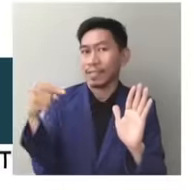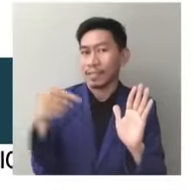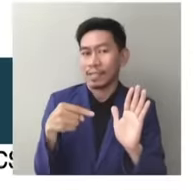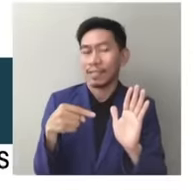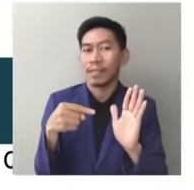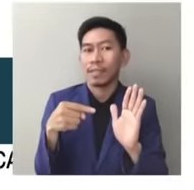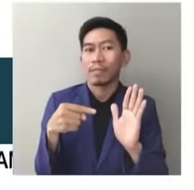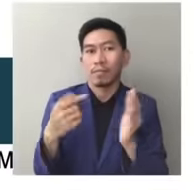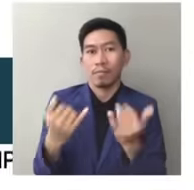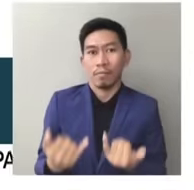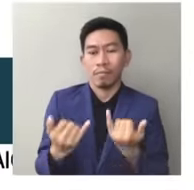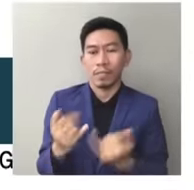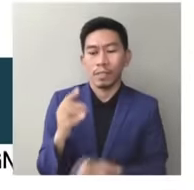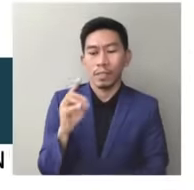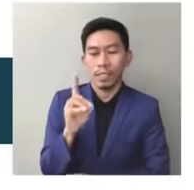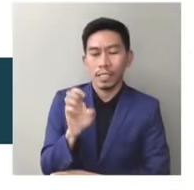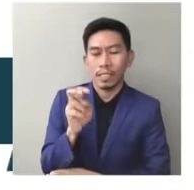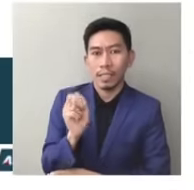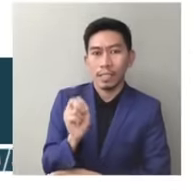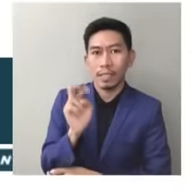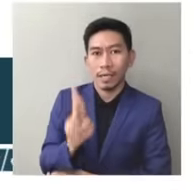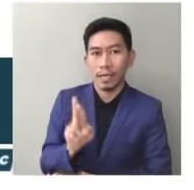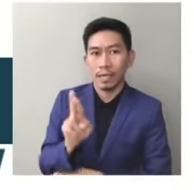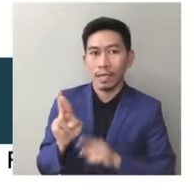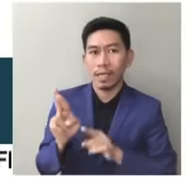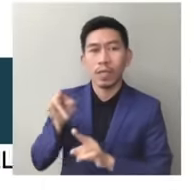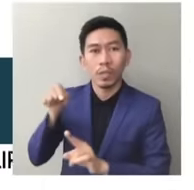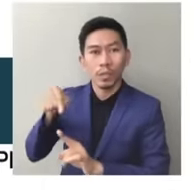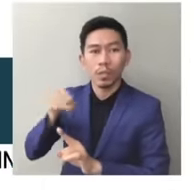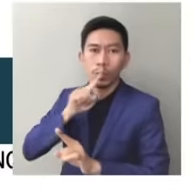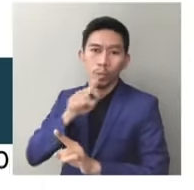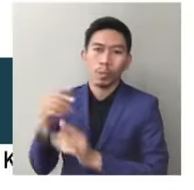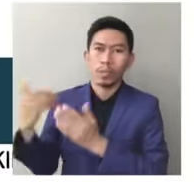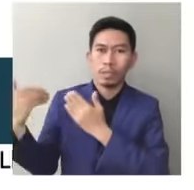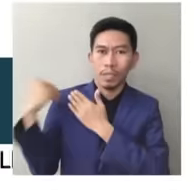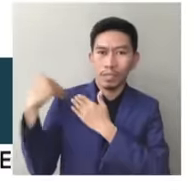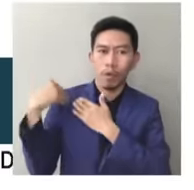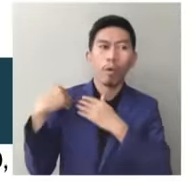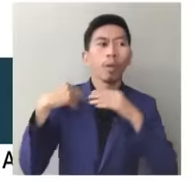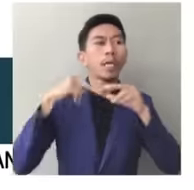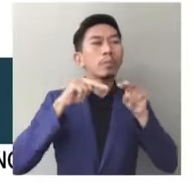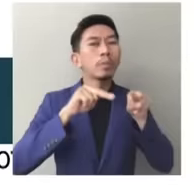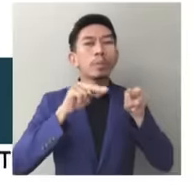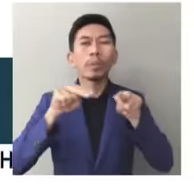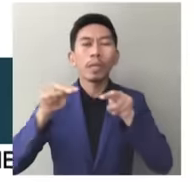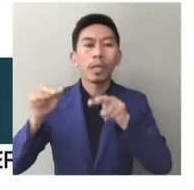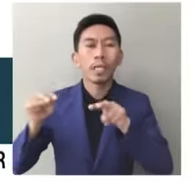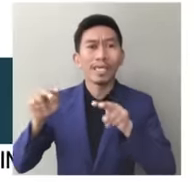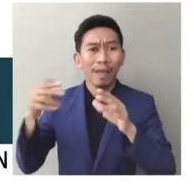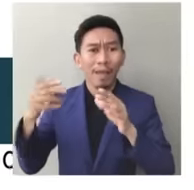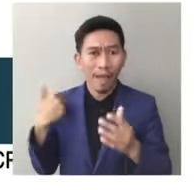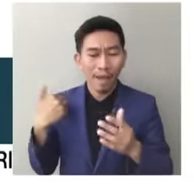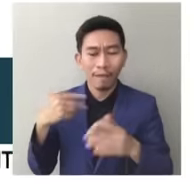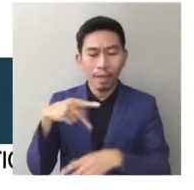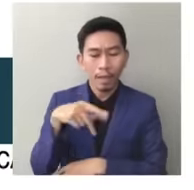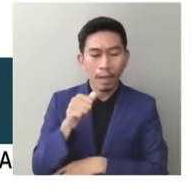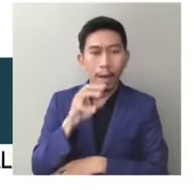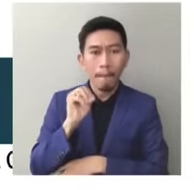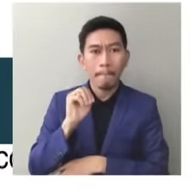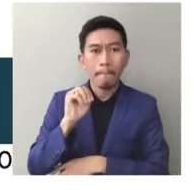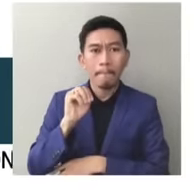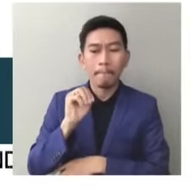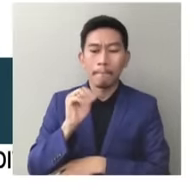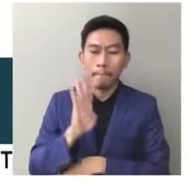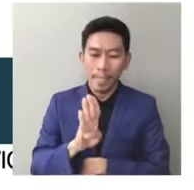the DENR is the implementing agency. So we created the PAMBI and the PAMBI will